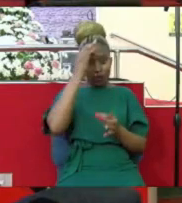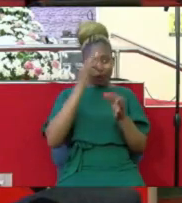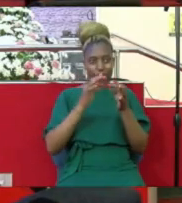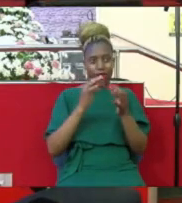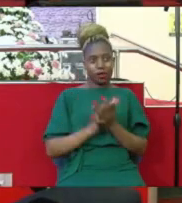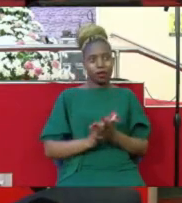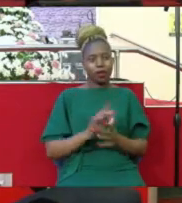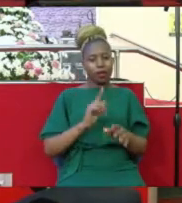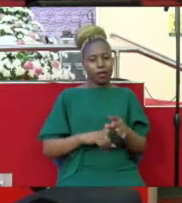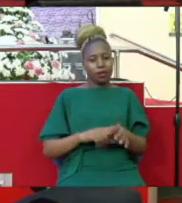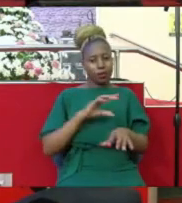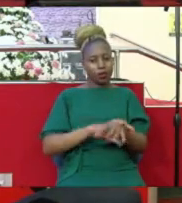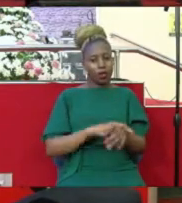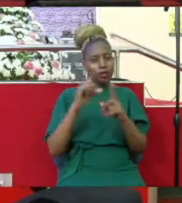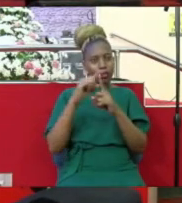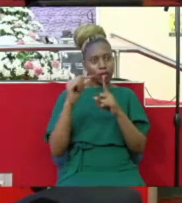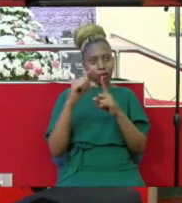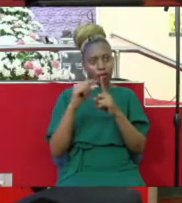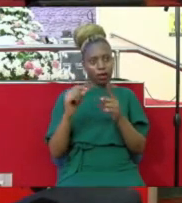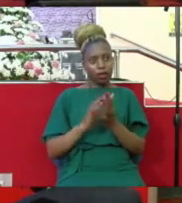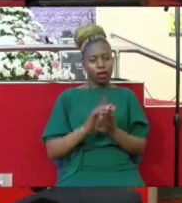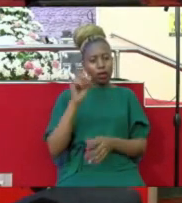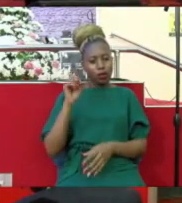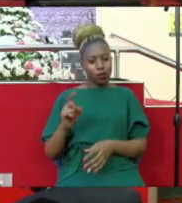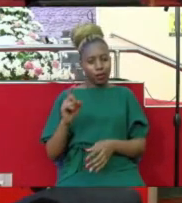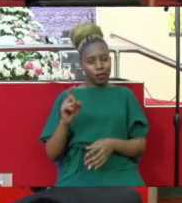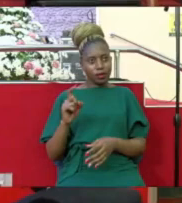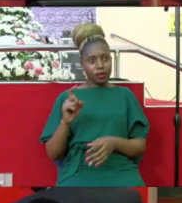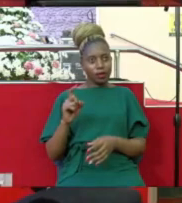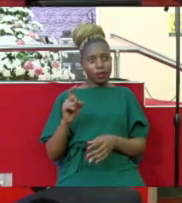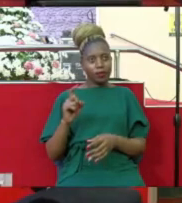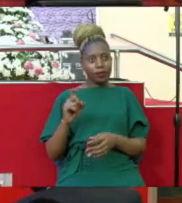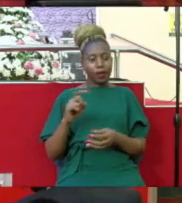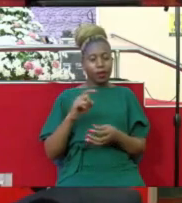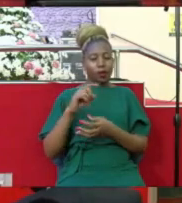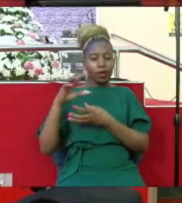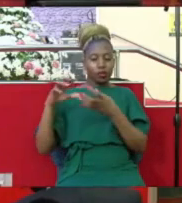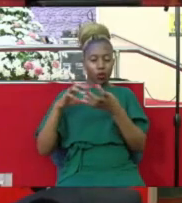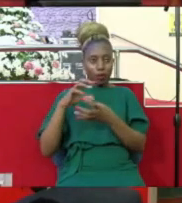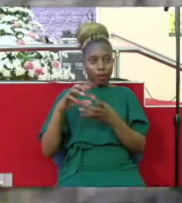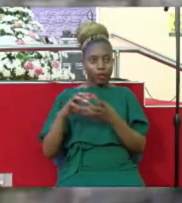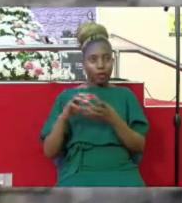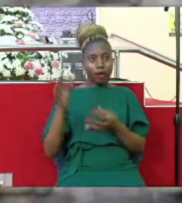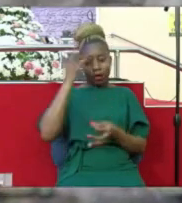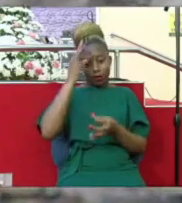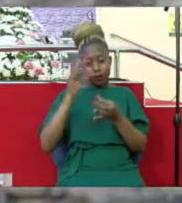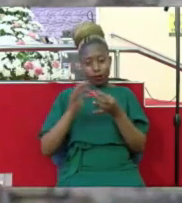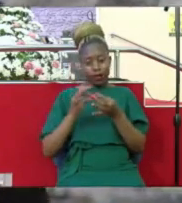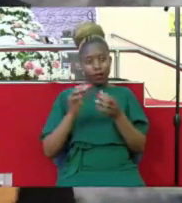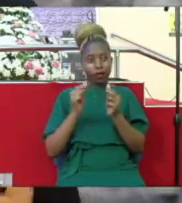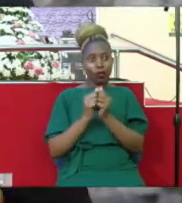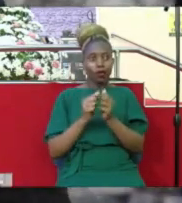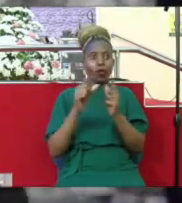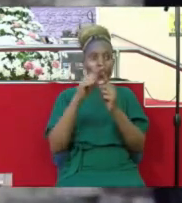kwamba unapopokea neno. You must mix the word. Ni lazima ukaichanganye. With faith. Na imani. The way you make